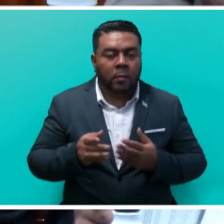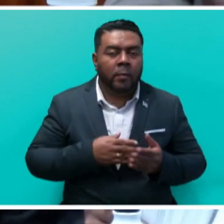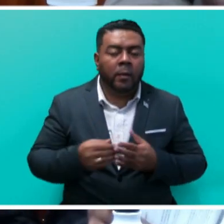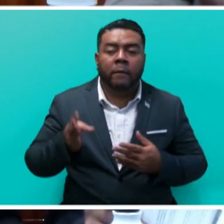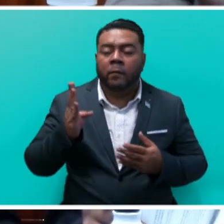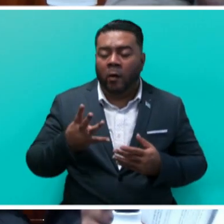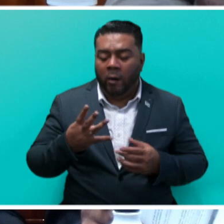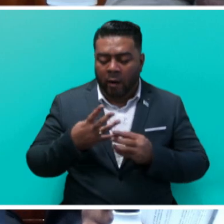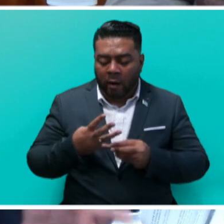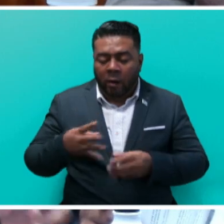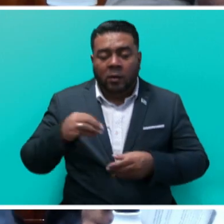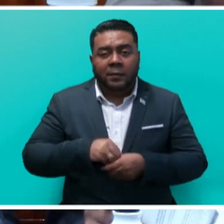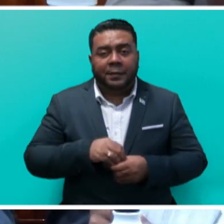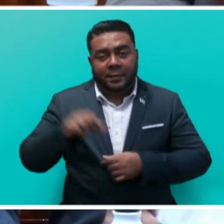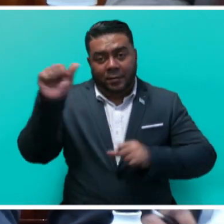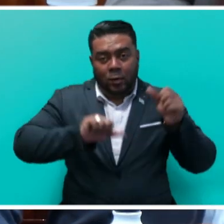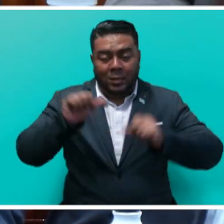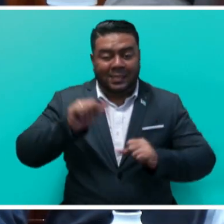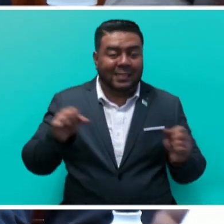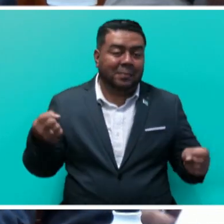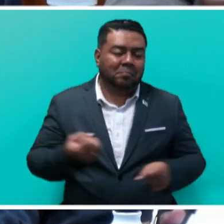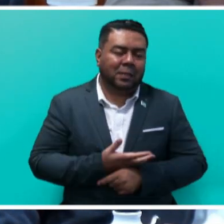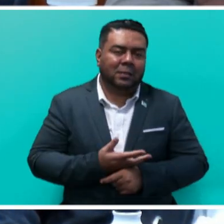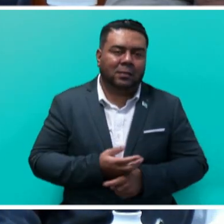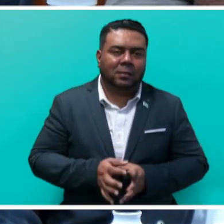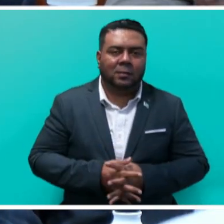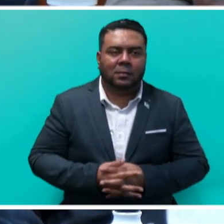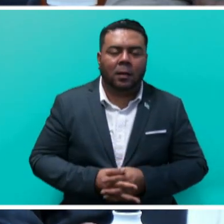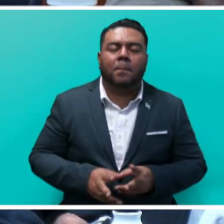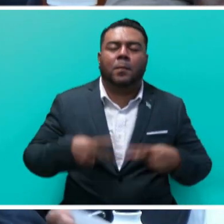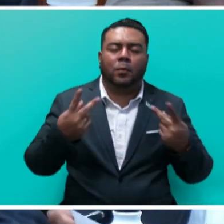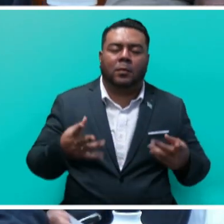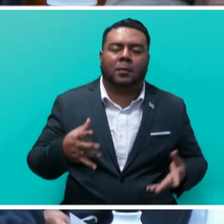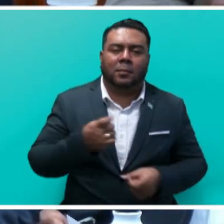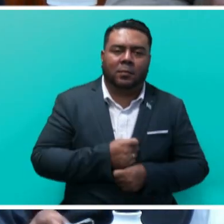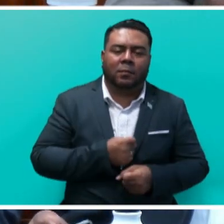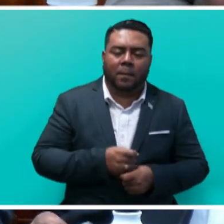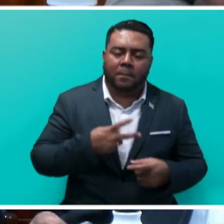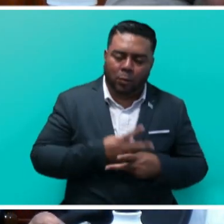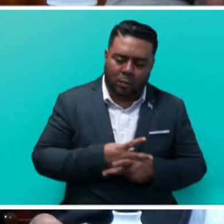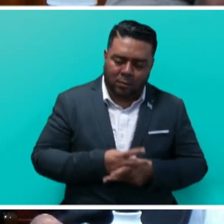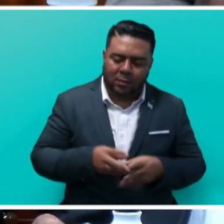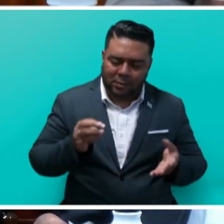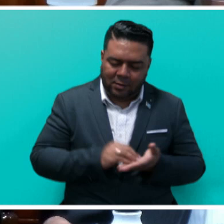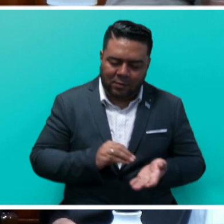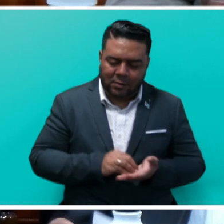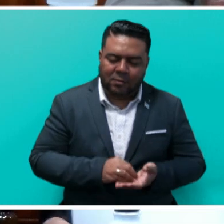4 involves evaluating the impact and promoting the uptake of these products and services by